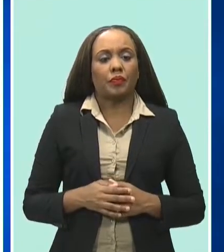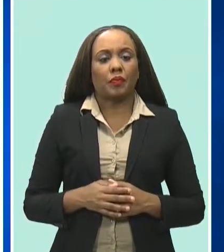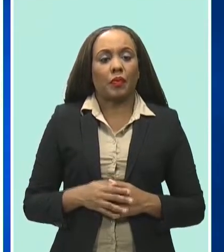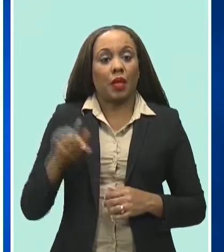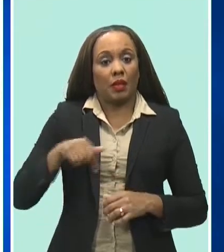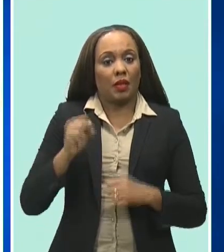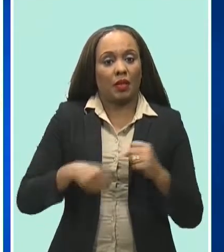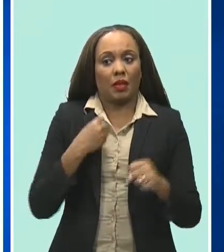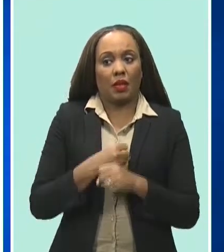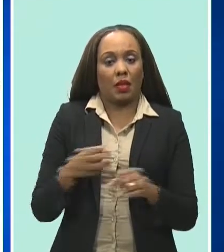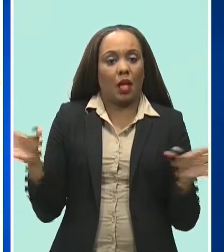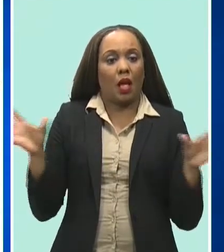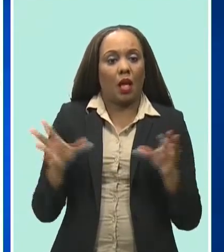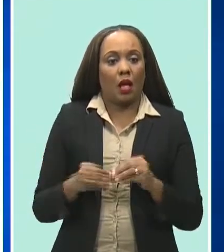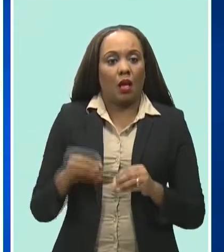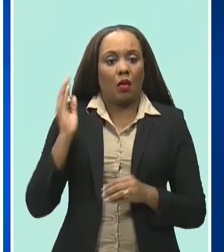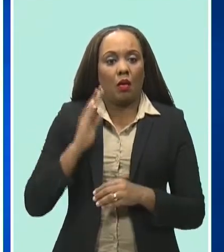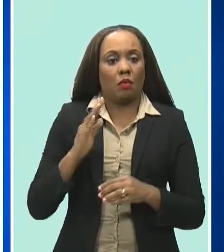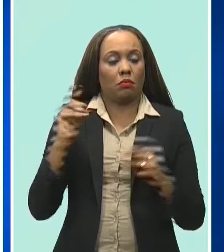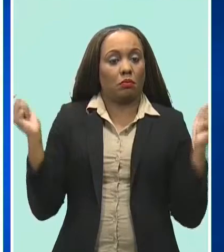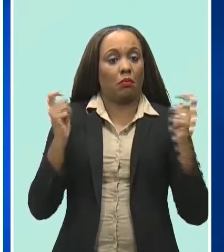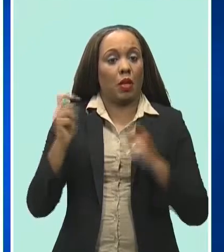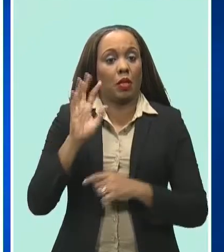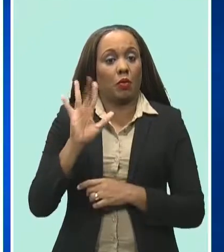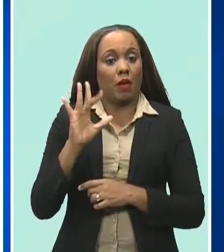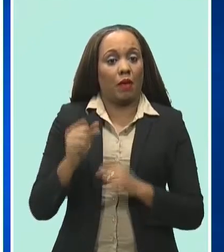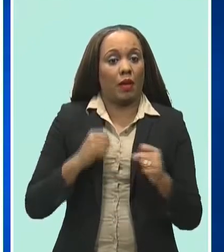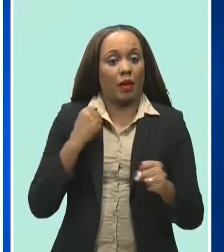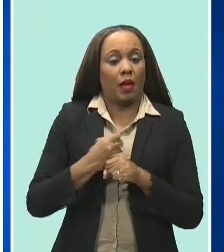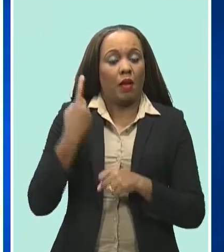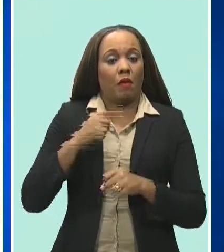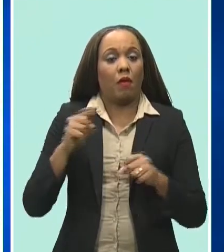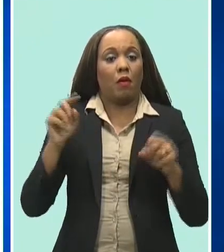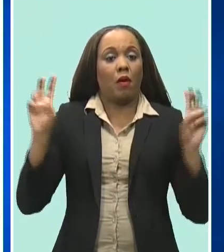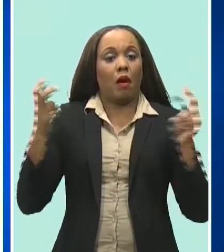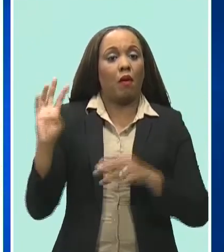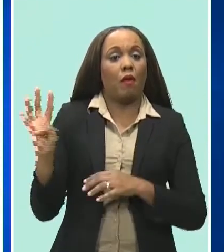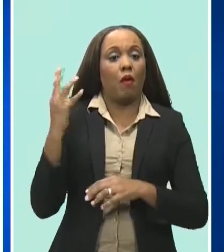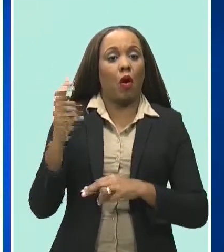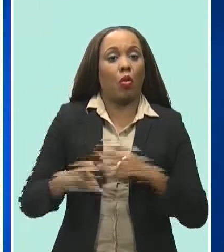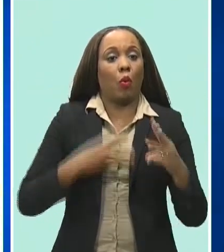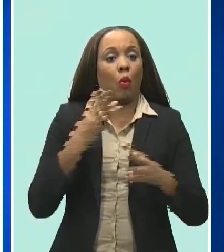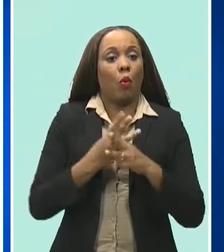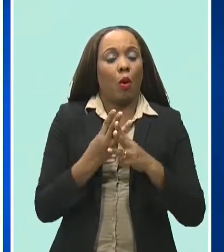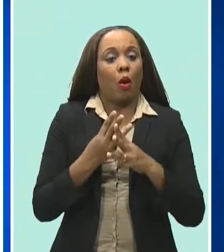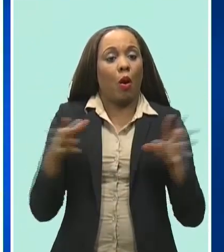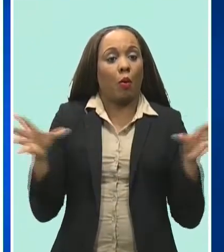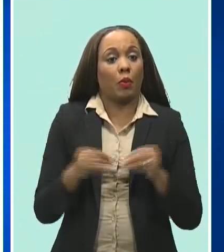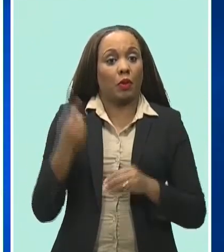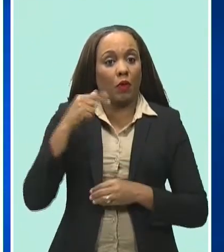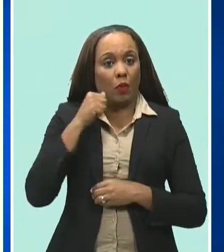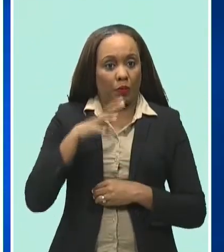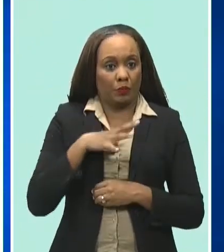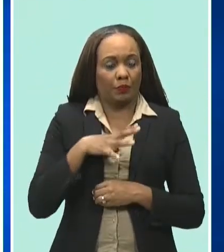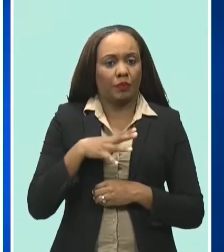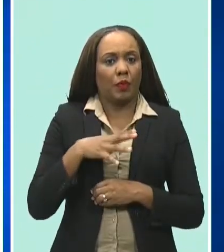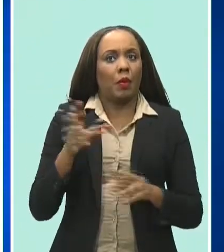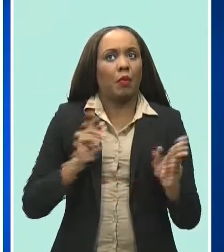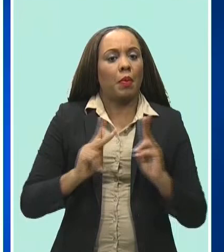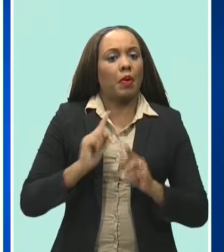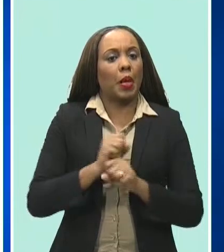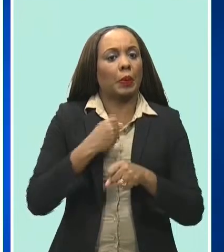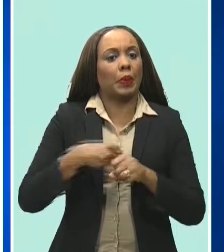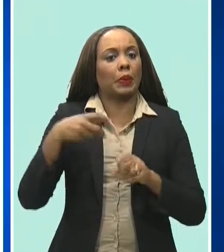This year's conference marks the 25th anniversary of the 4th World Conference on Women, Global policymakers will assess